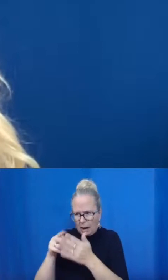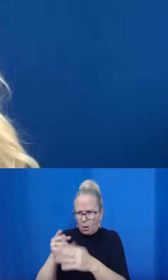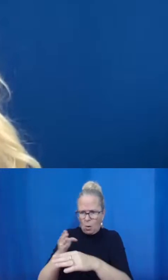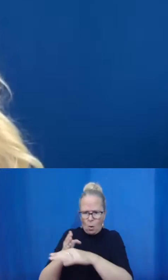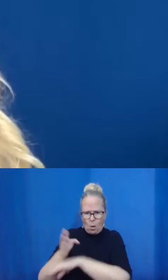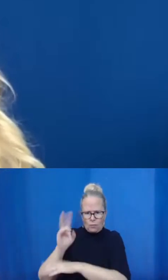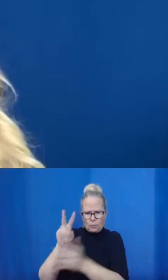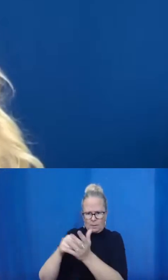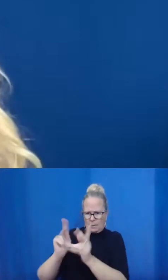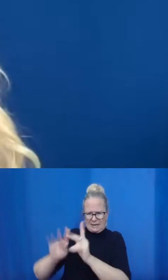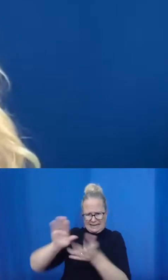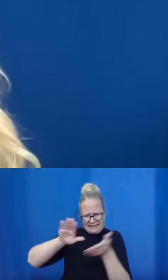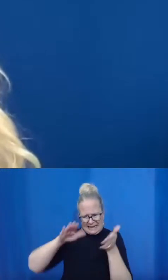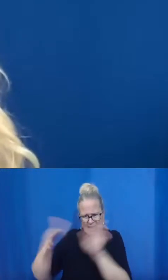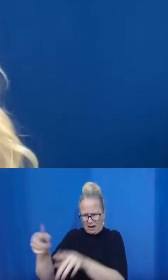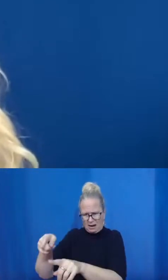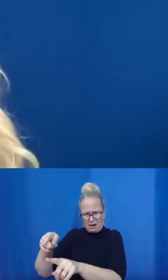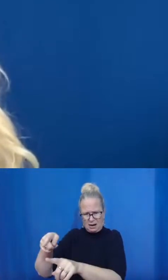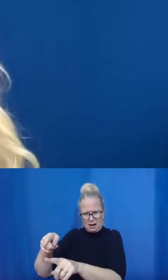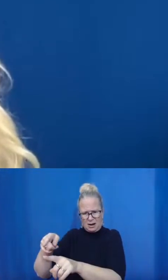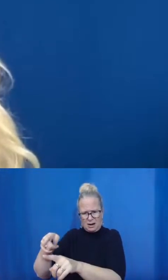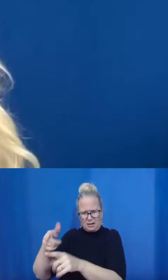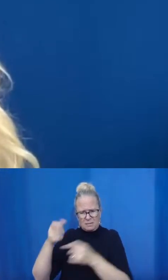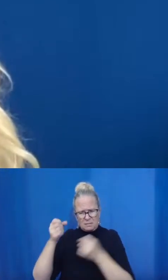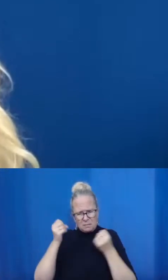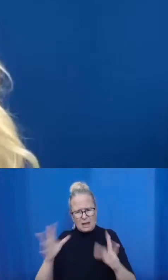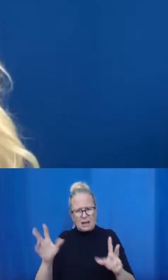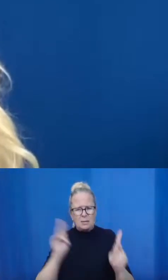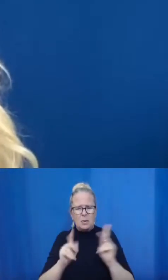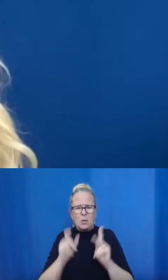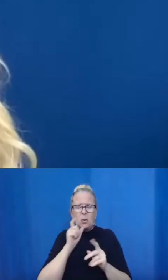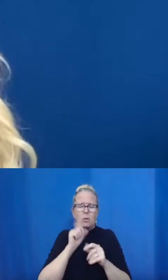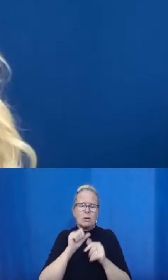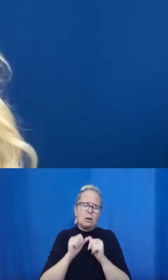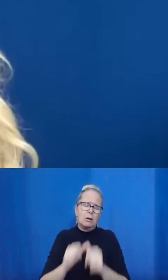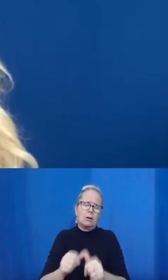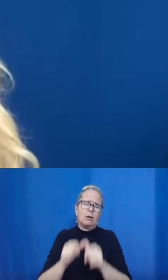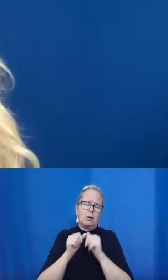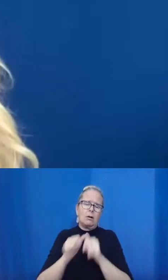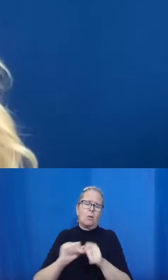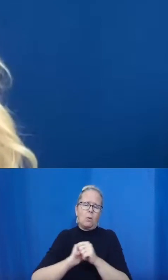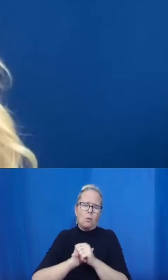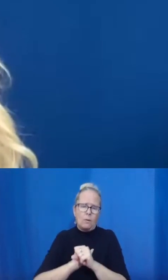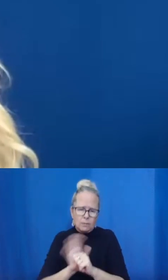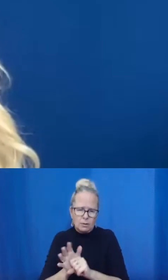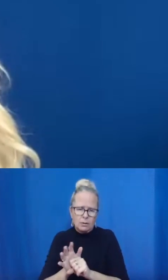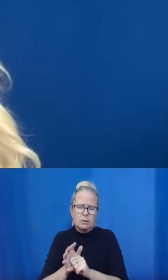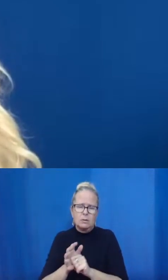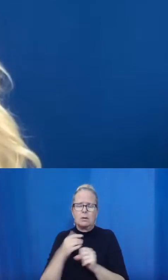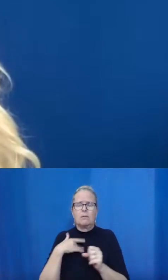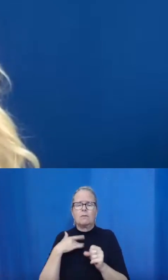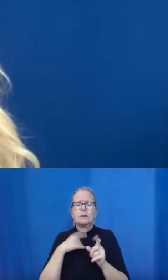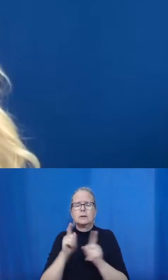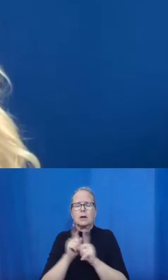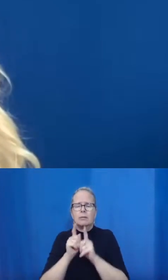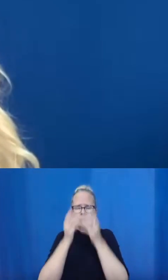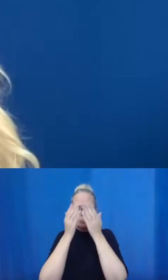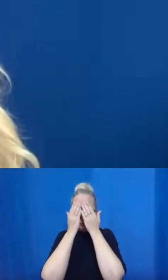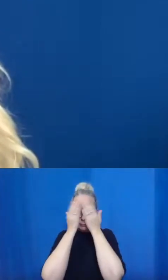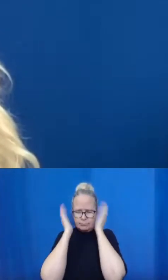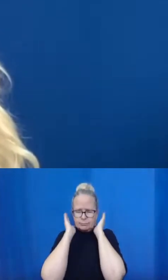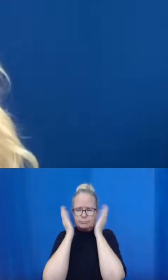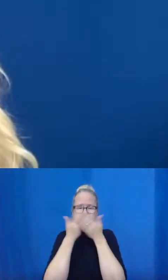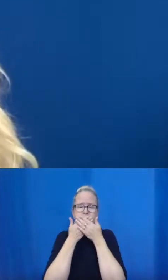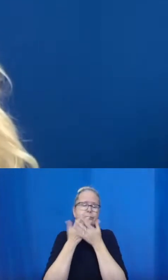transmission. Closing our eyes has allowed numbers to dominate instead of names. Lives have been lost